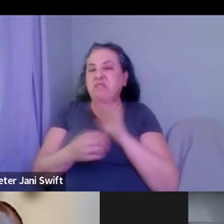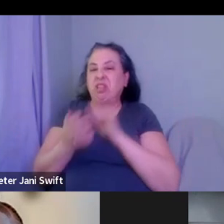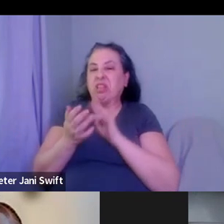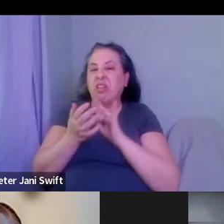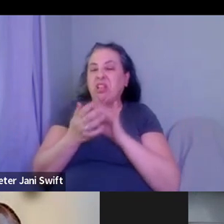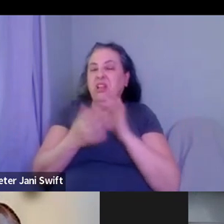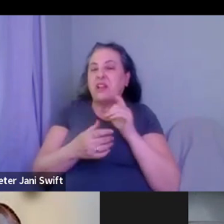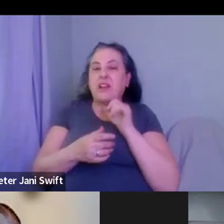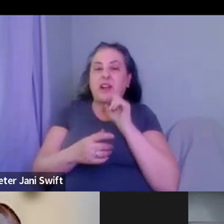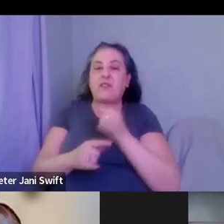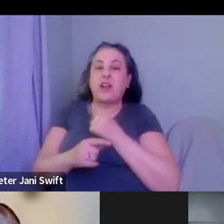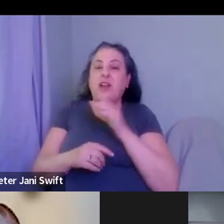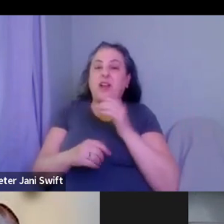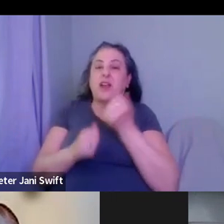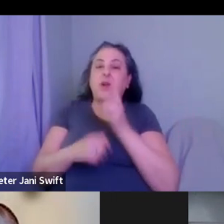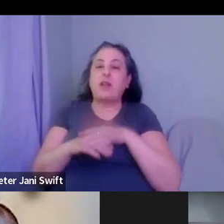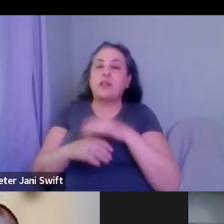on this call with that, but